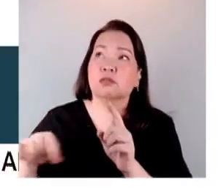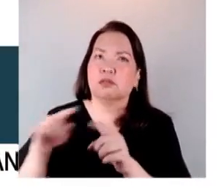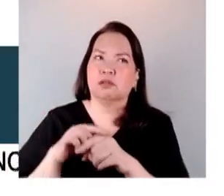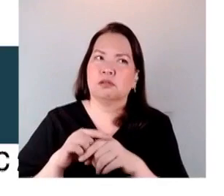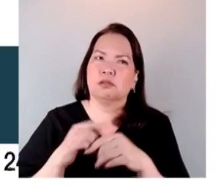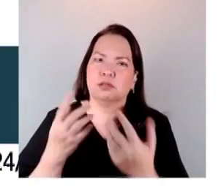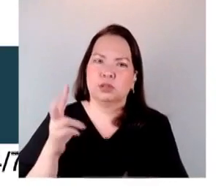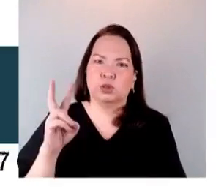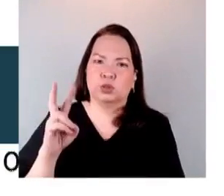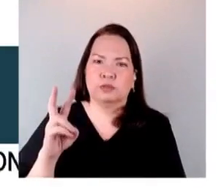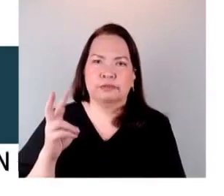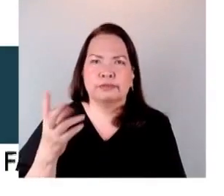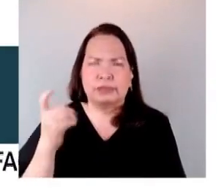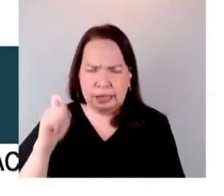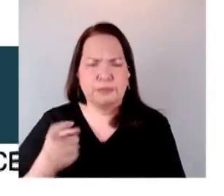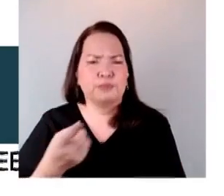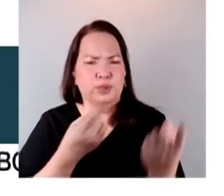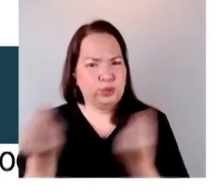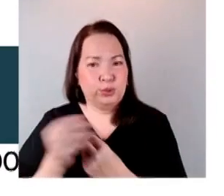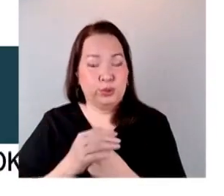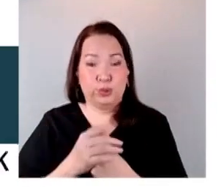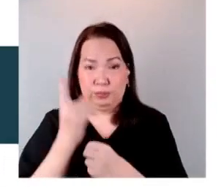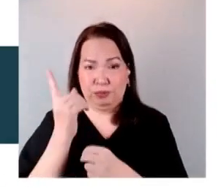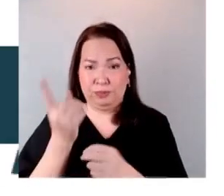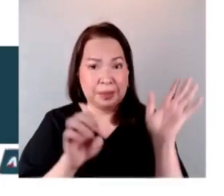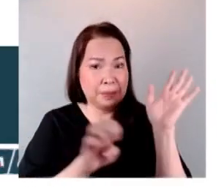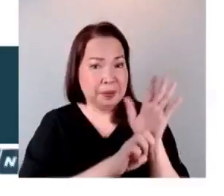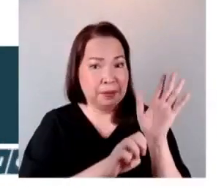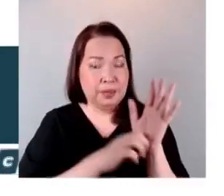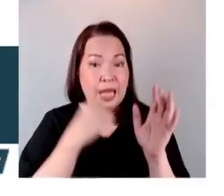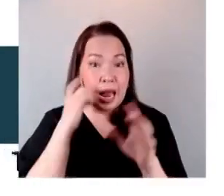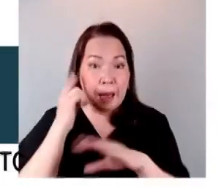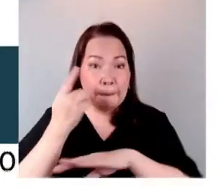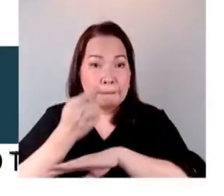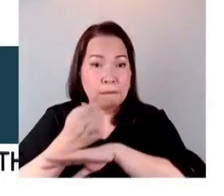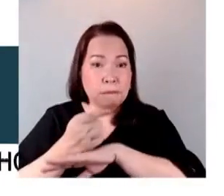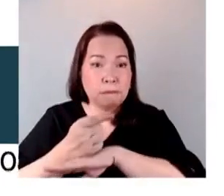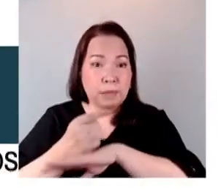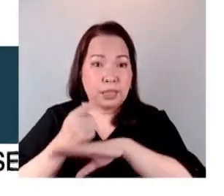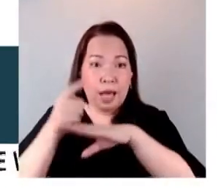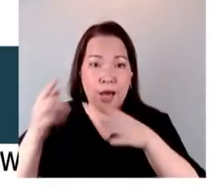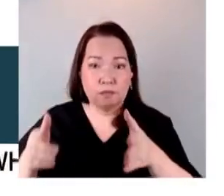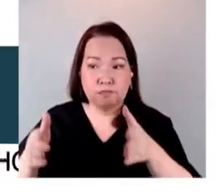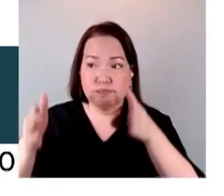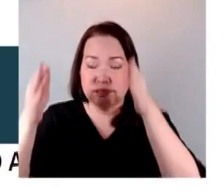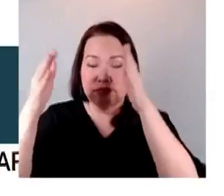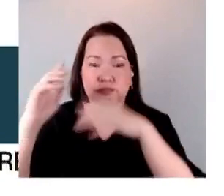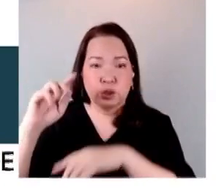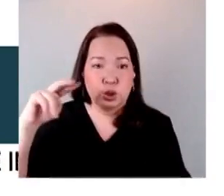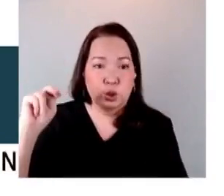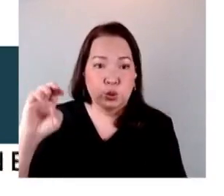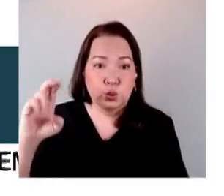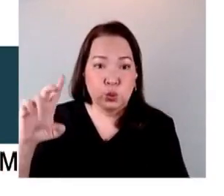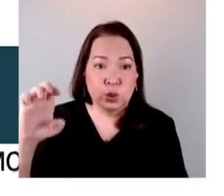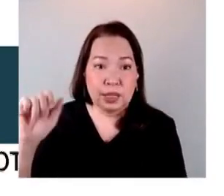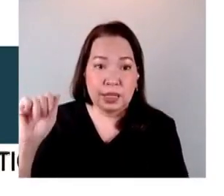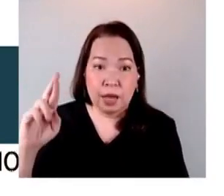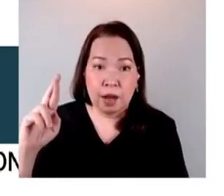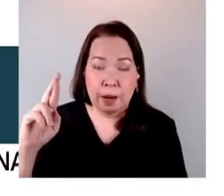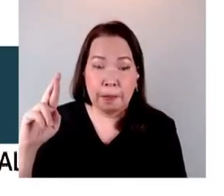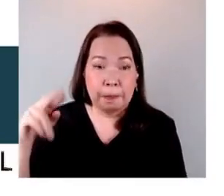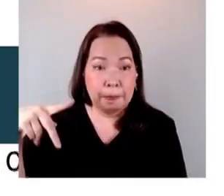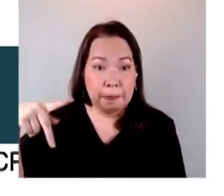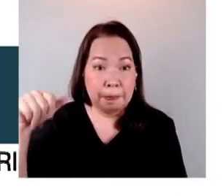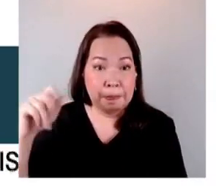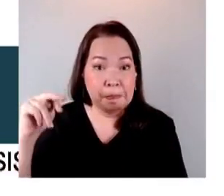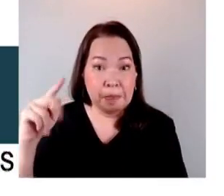should enforce them. A good example of this is the Bataan Nuclear Power Plant case decided by the Supreme Court last year,